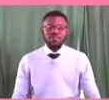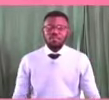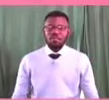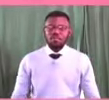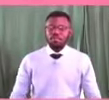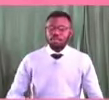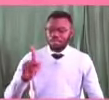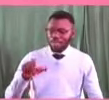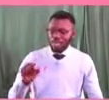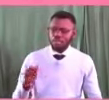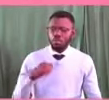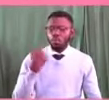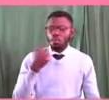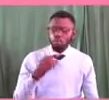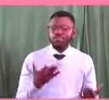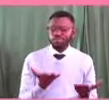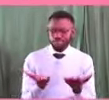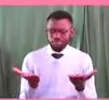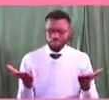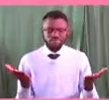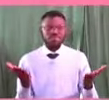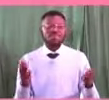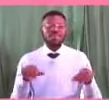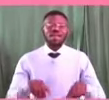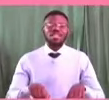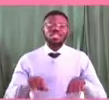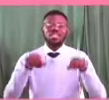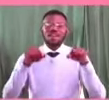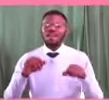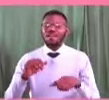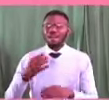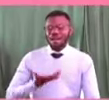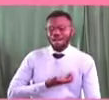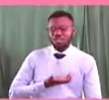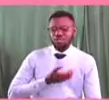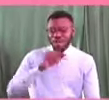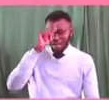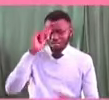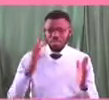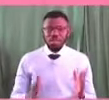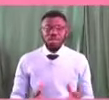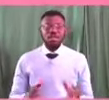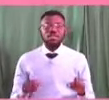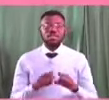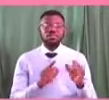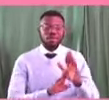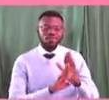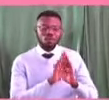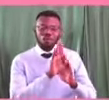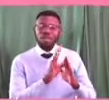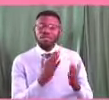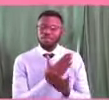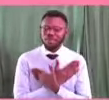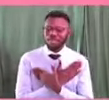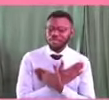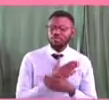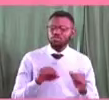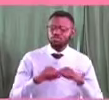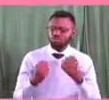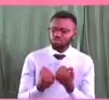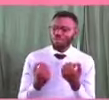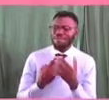permanent secretaries present, the chair of the Council of Governors, our development partners and social